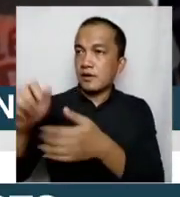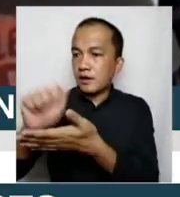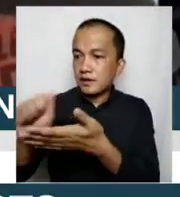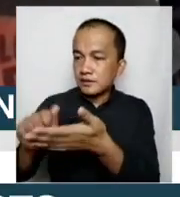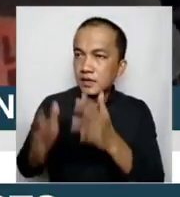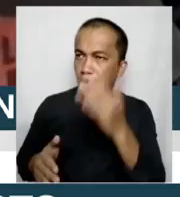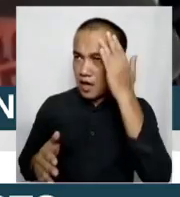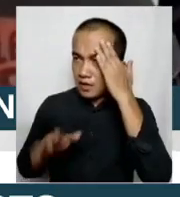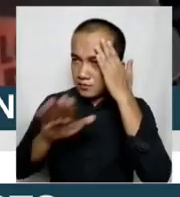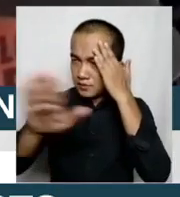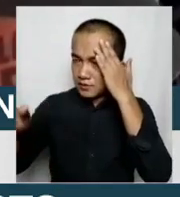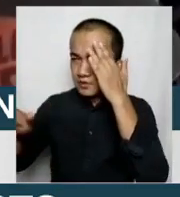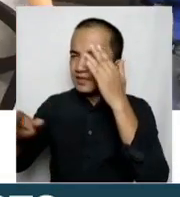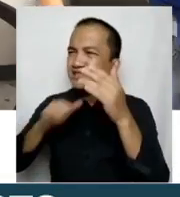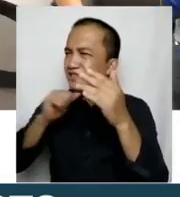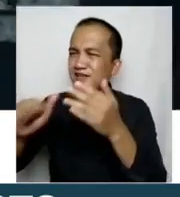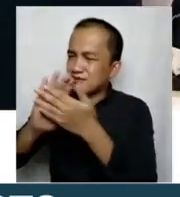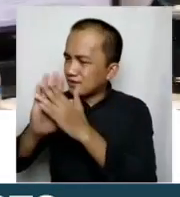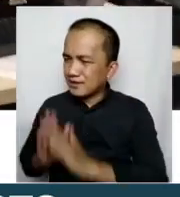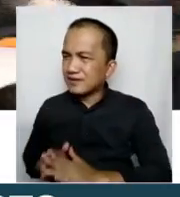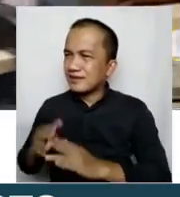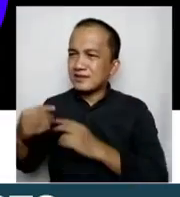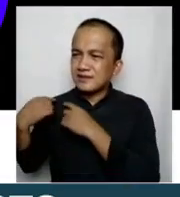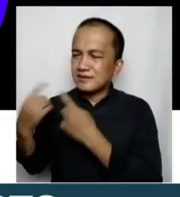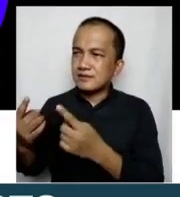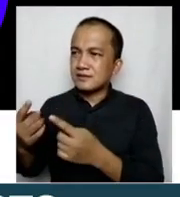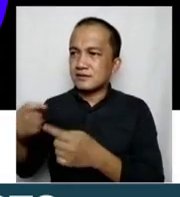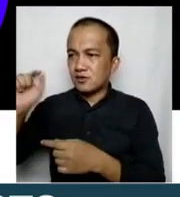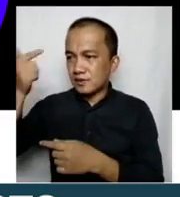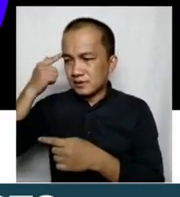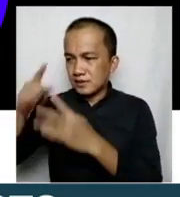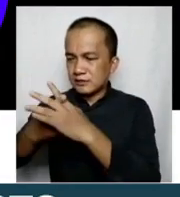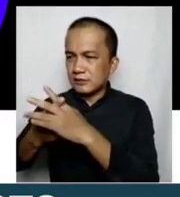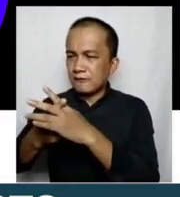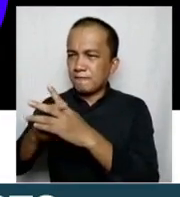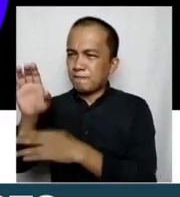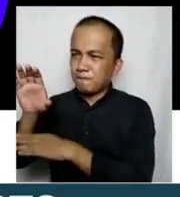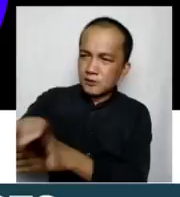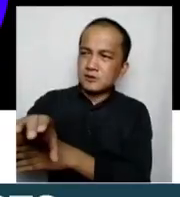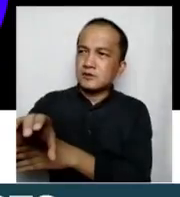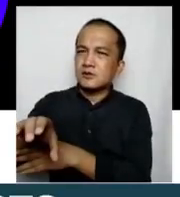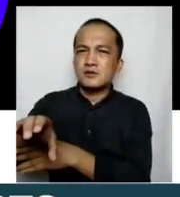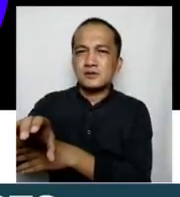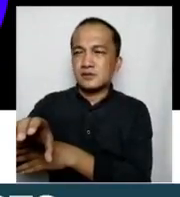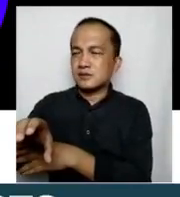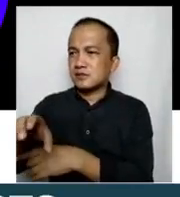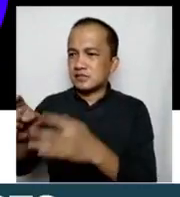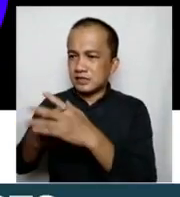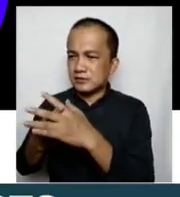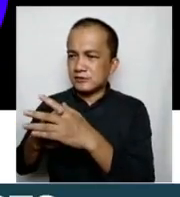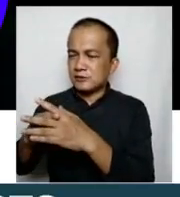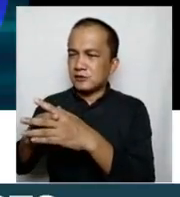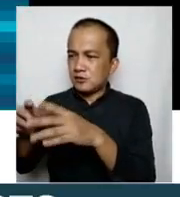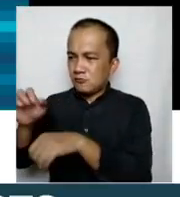have not been silent all along from the start when the government started pressuring or started working for the shutdown